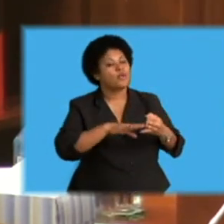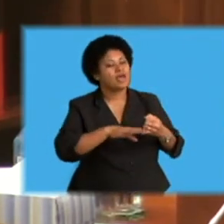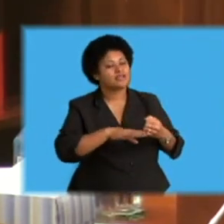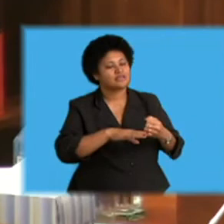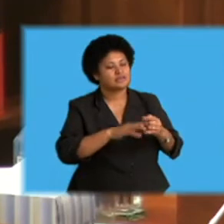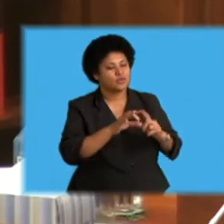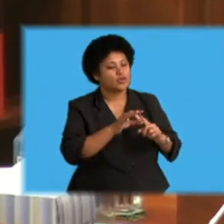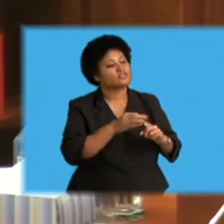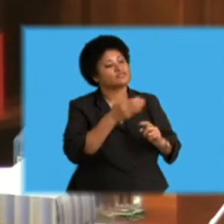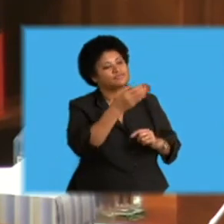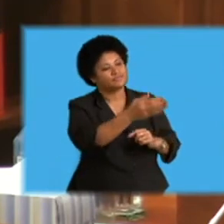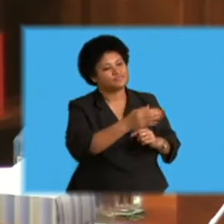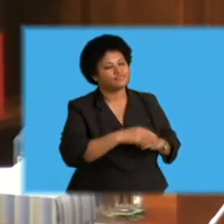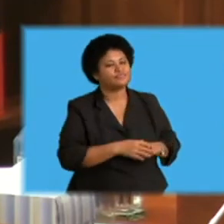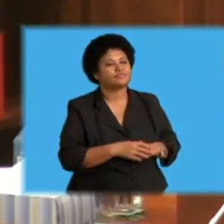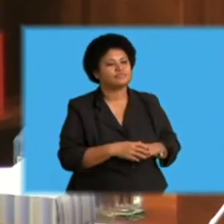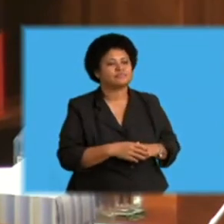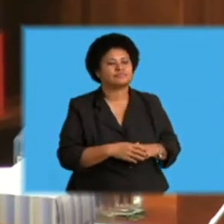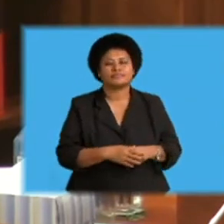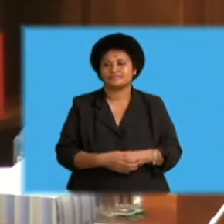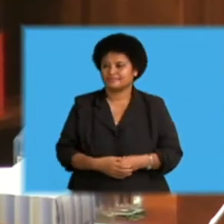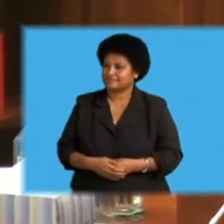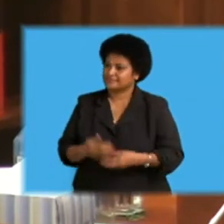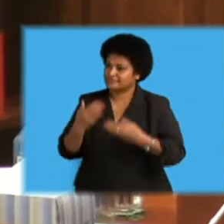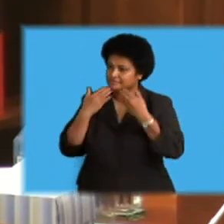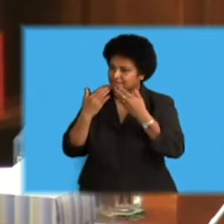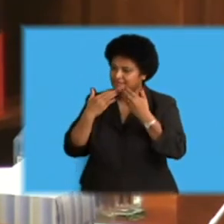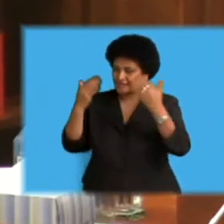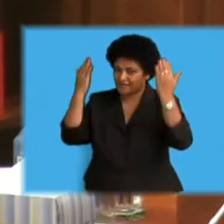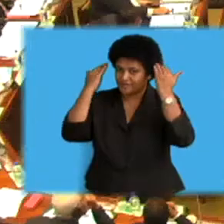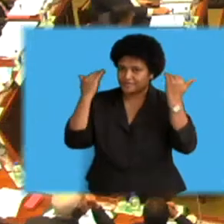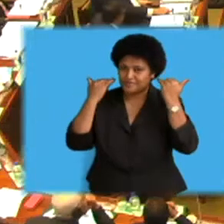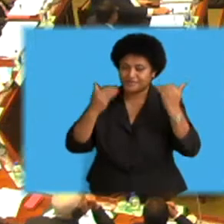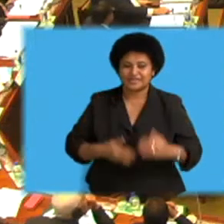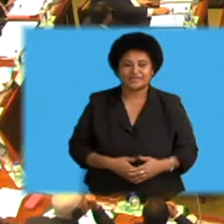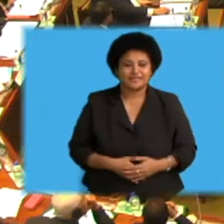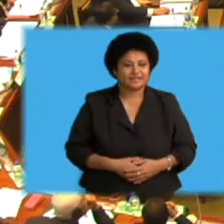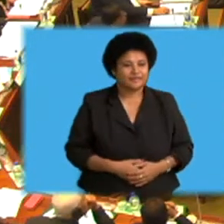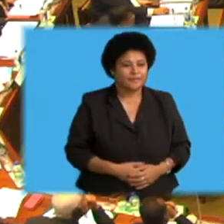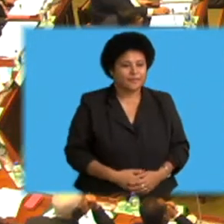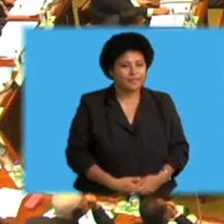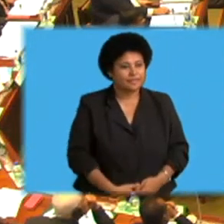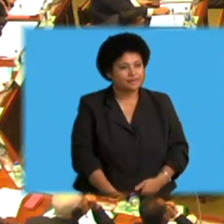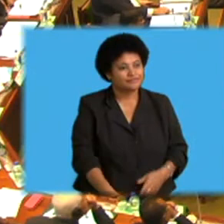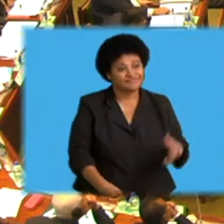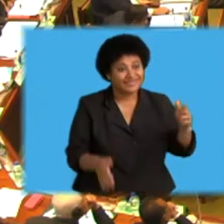Randon. Thank you, Madam Speaker. Listen.